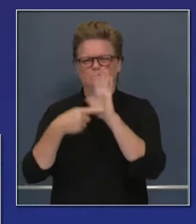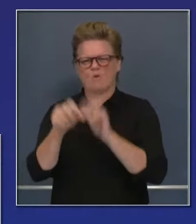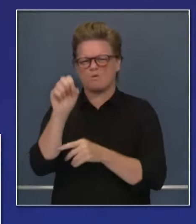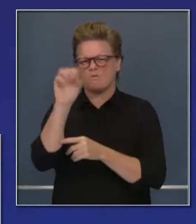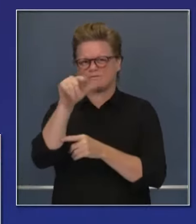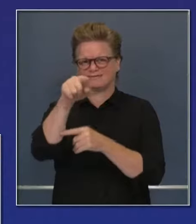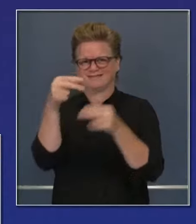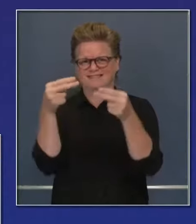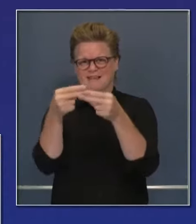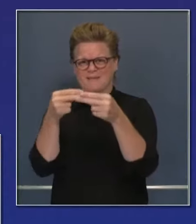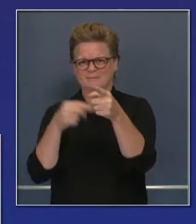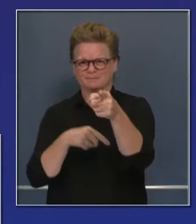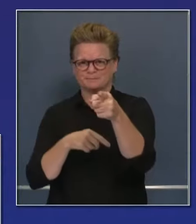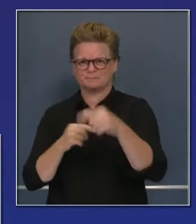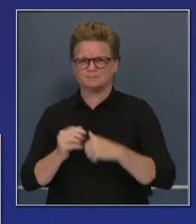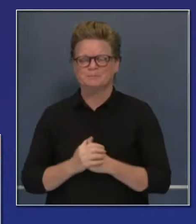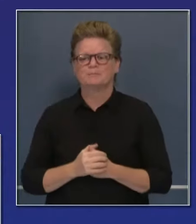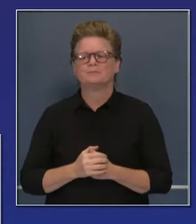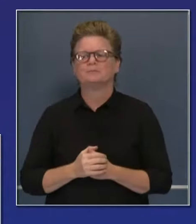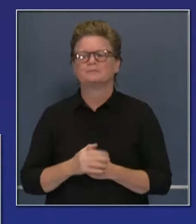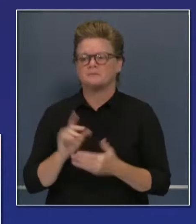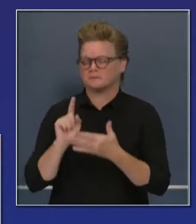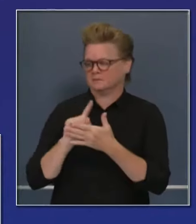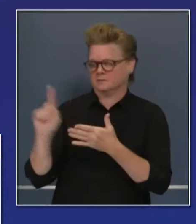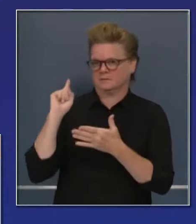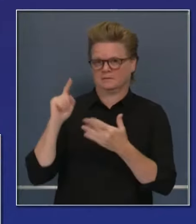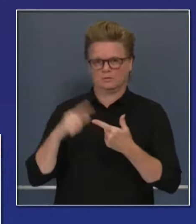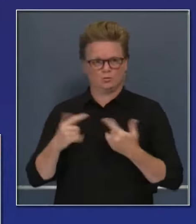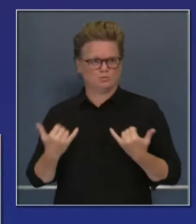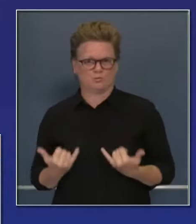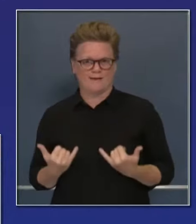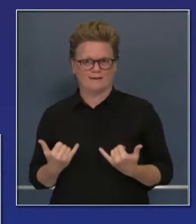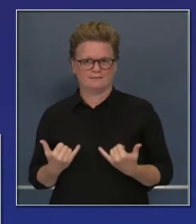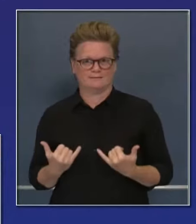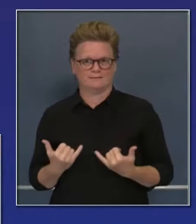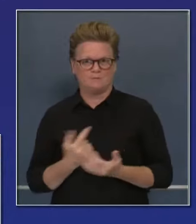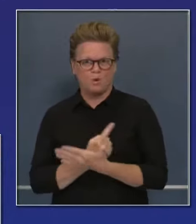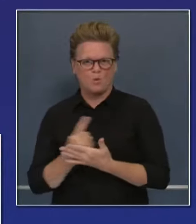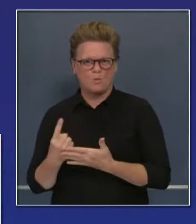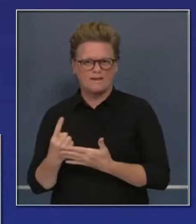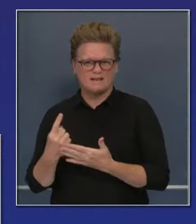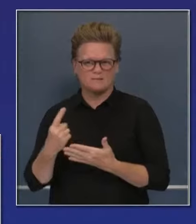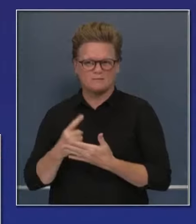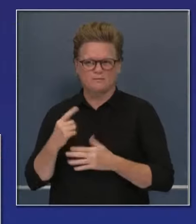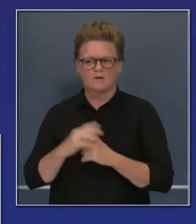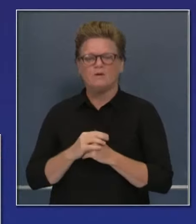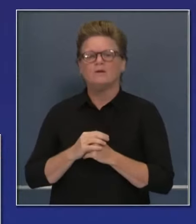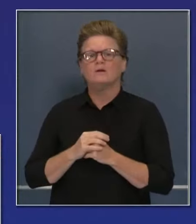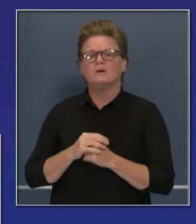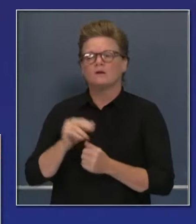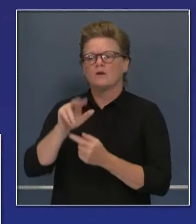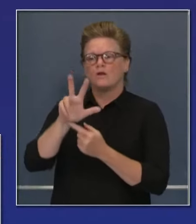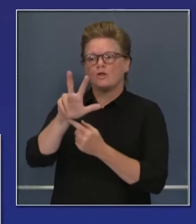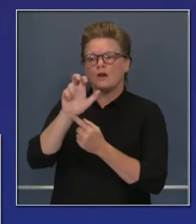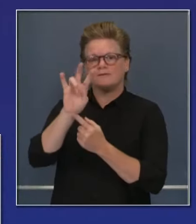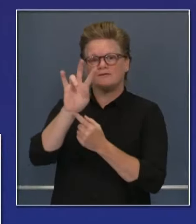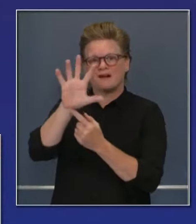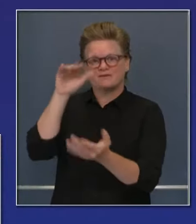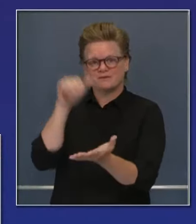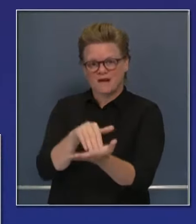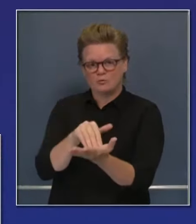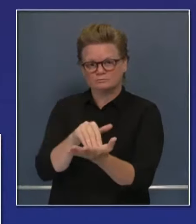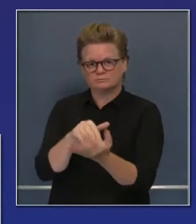days ago, I updated you on the Lake Napa complex of fires, some 375,000 acres.